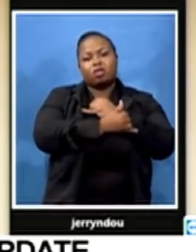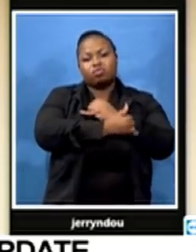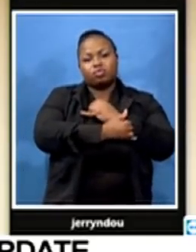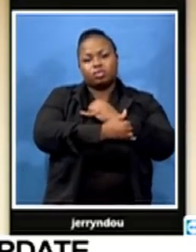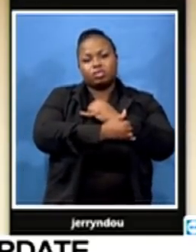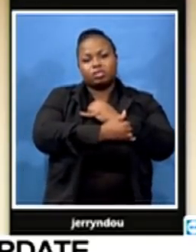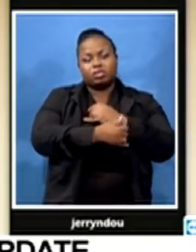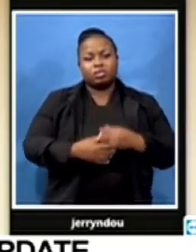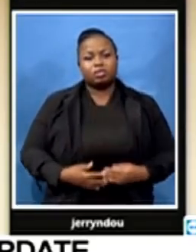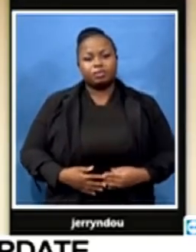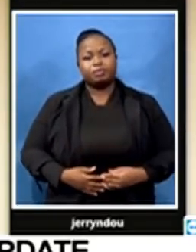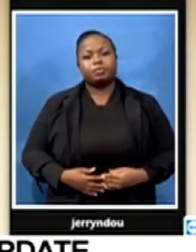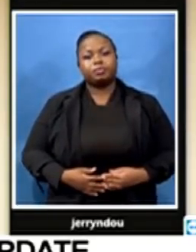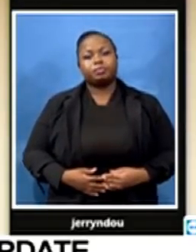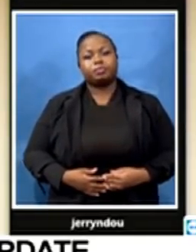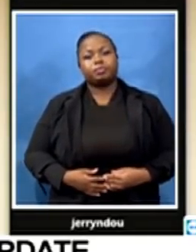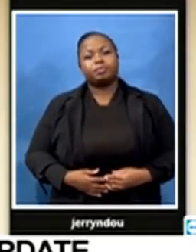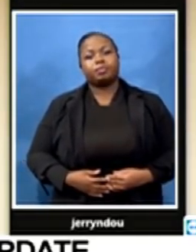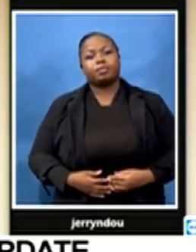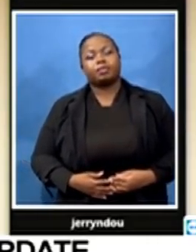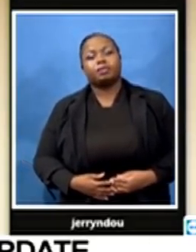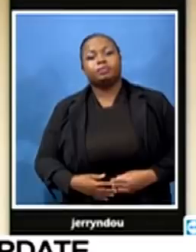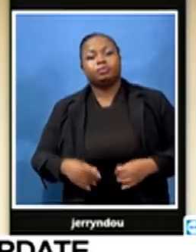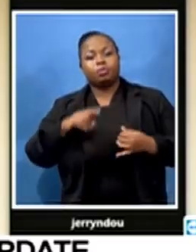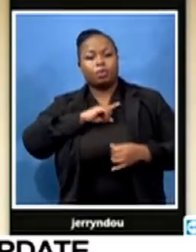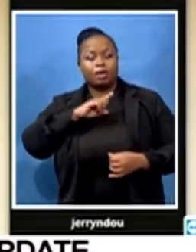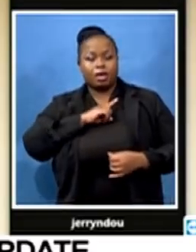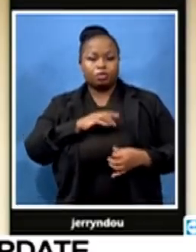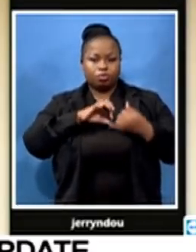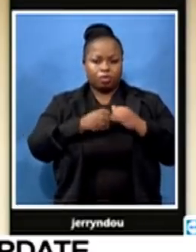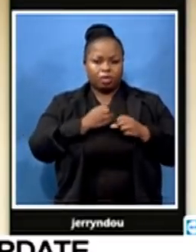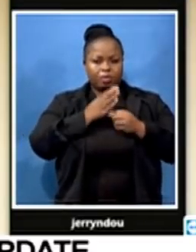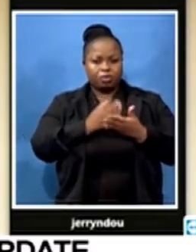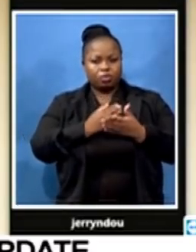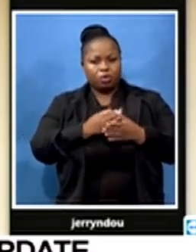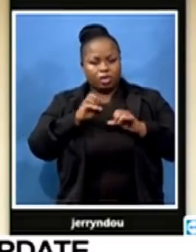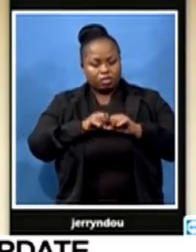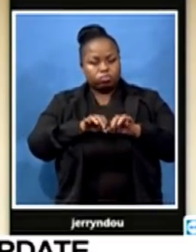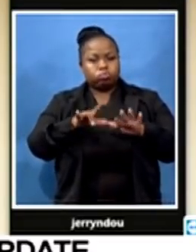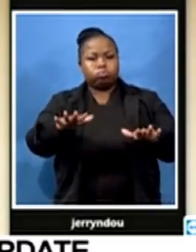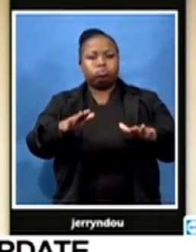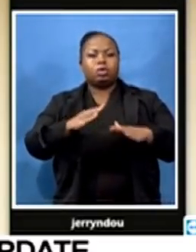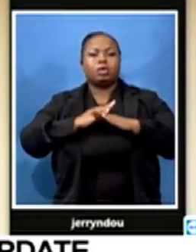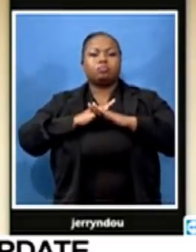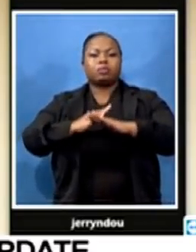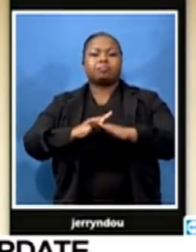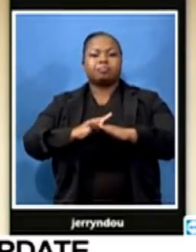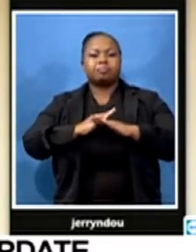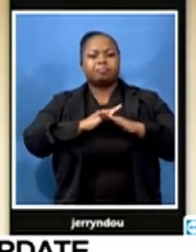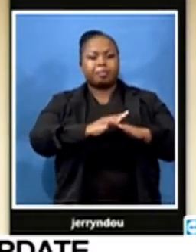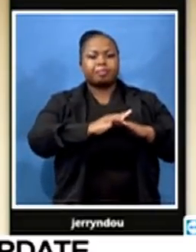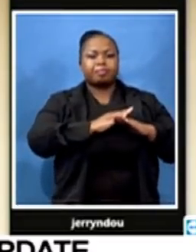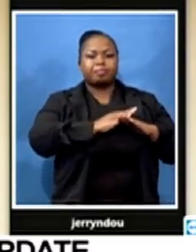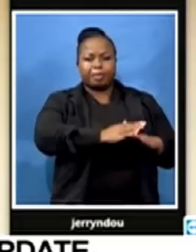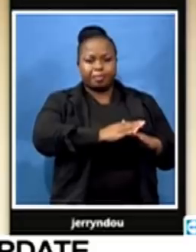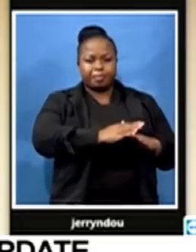of transmission by isolating cases and following them up and